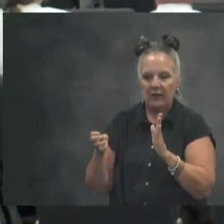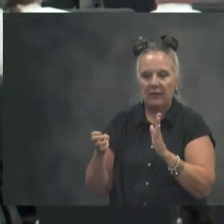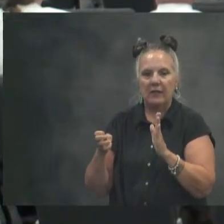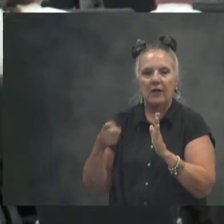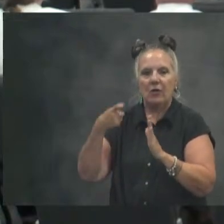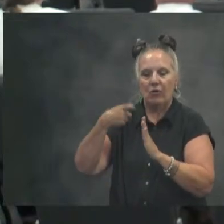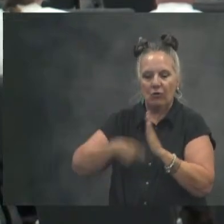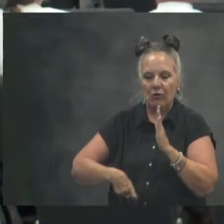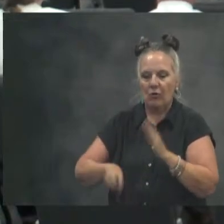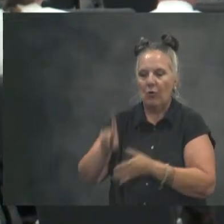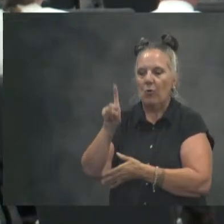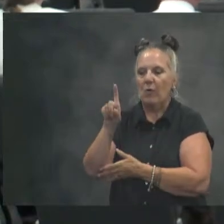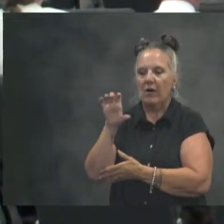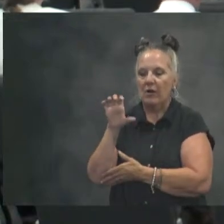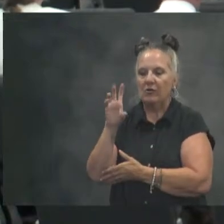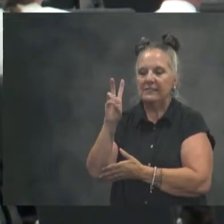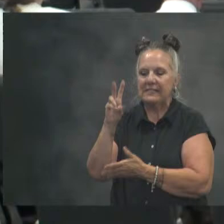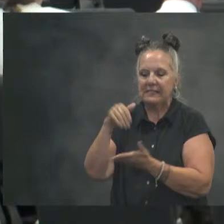cost of